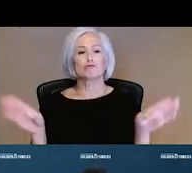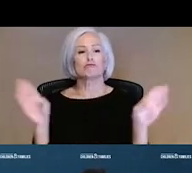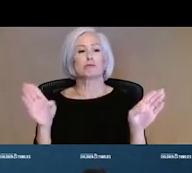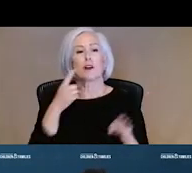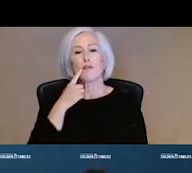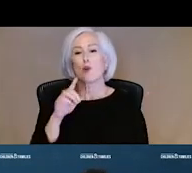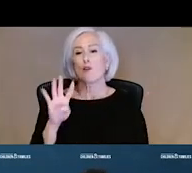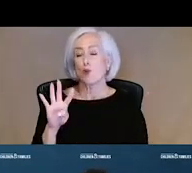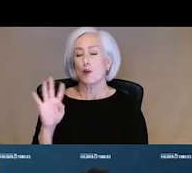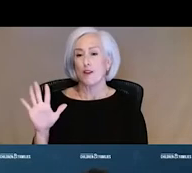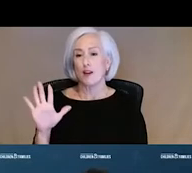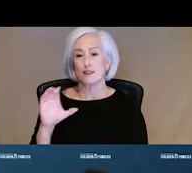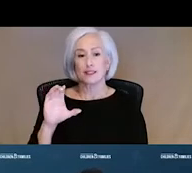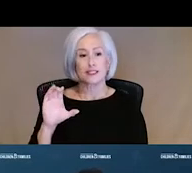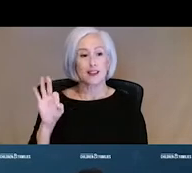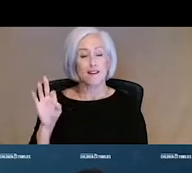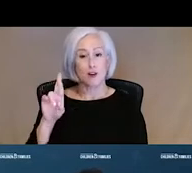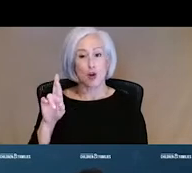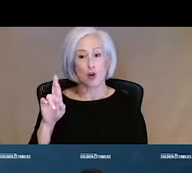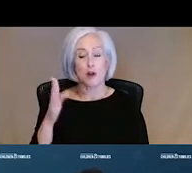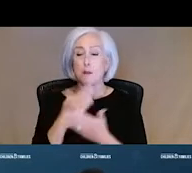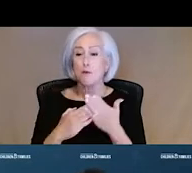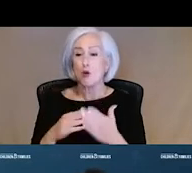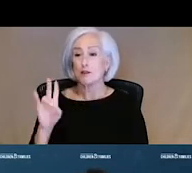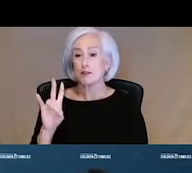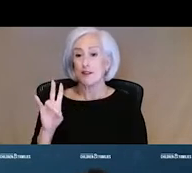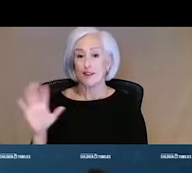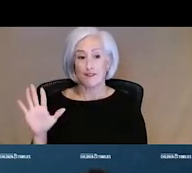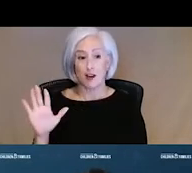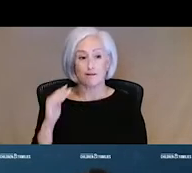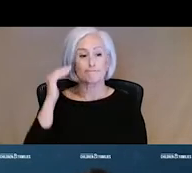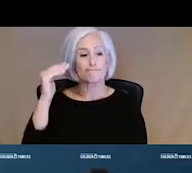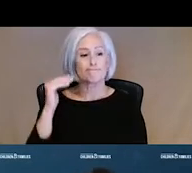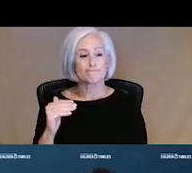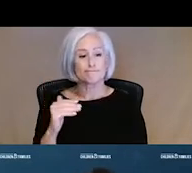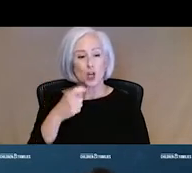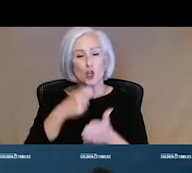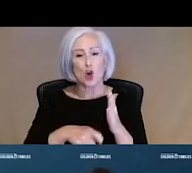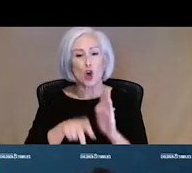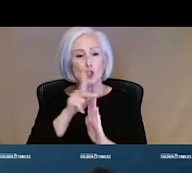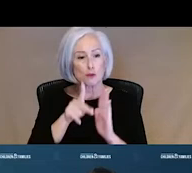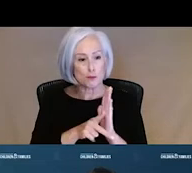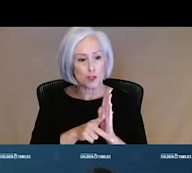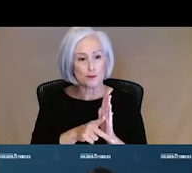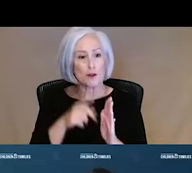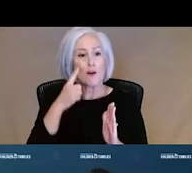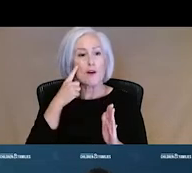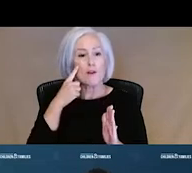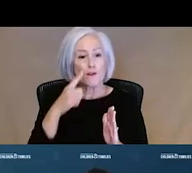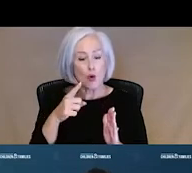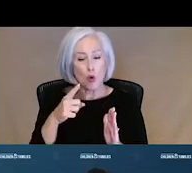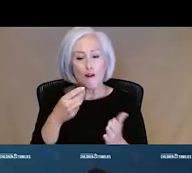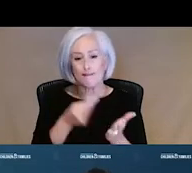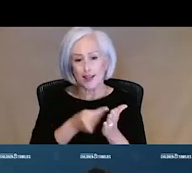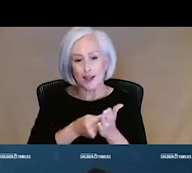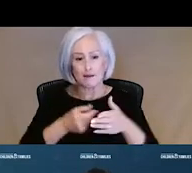45 CFR Part 75. Next, we'll discuss the cost principles used to make financial management decisions based